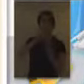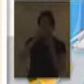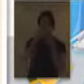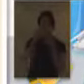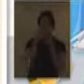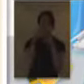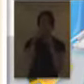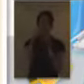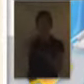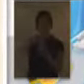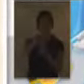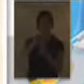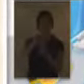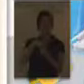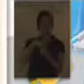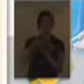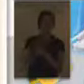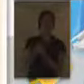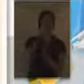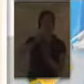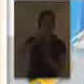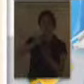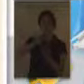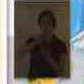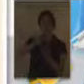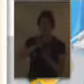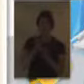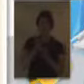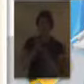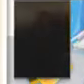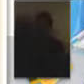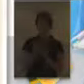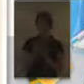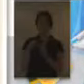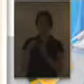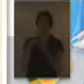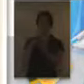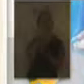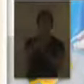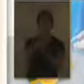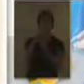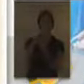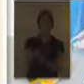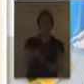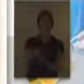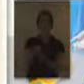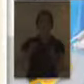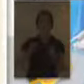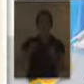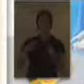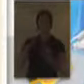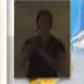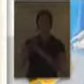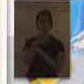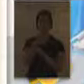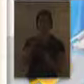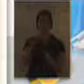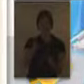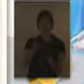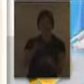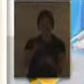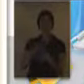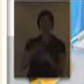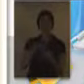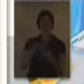services modules. These are services for assisted living. Then we have this systems